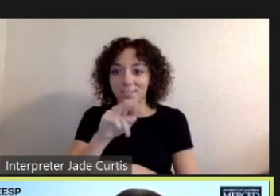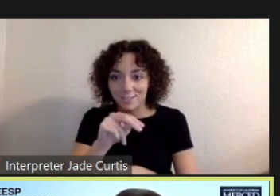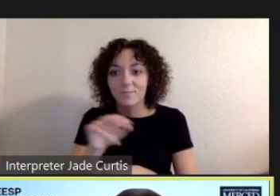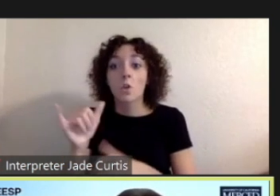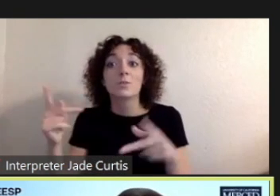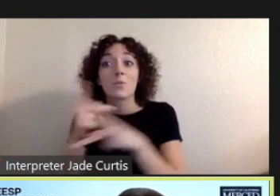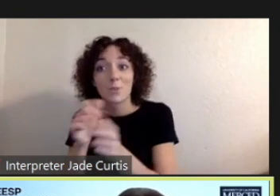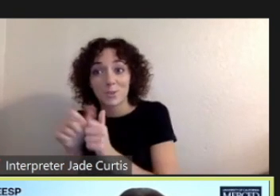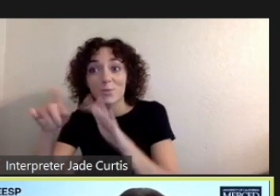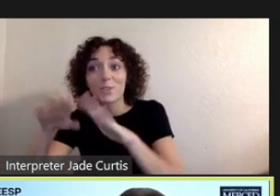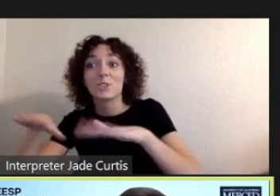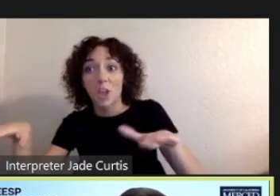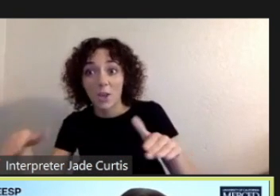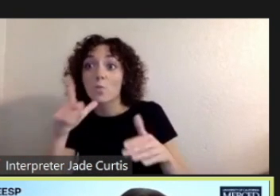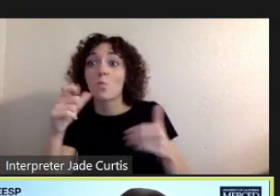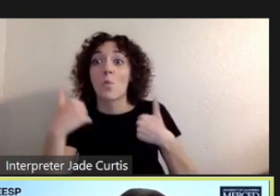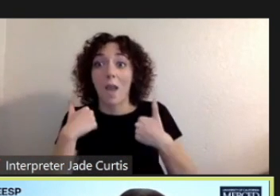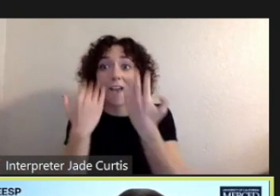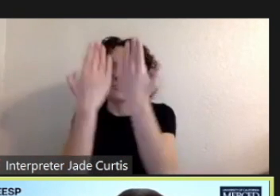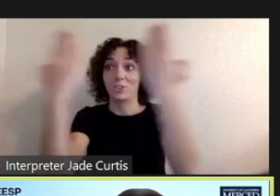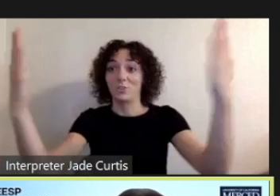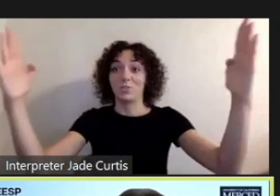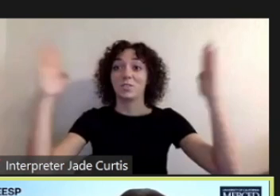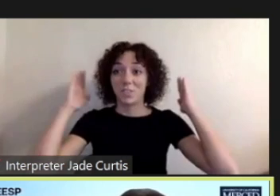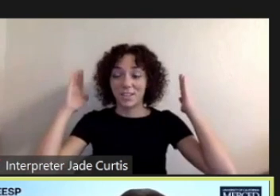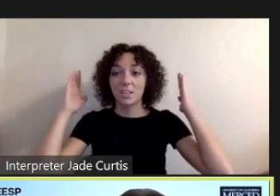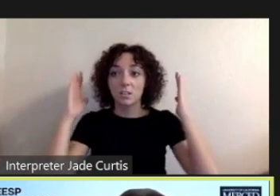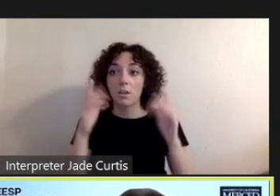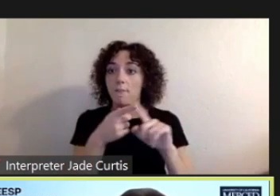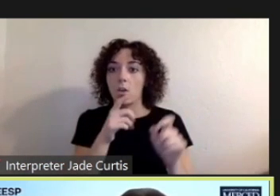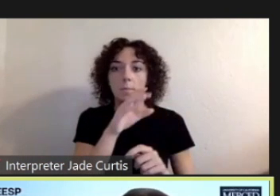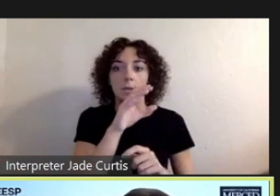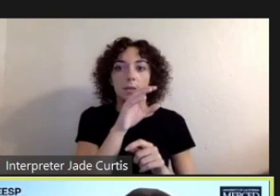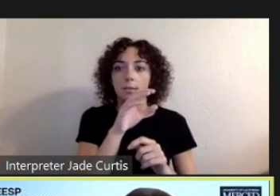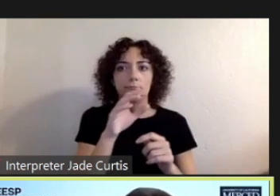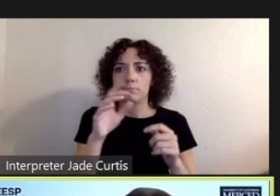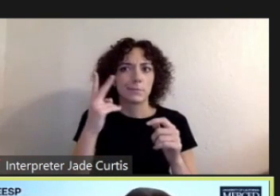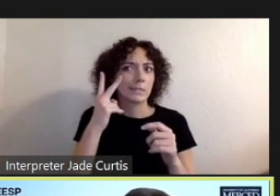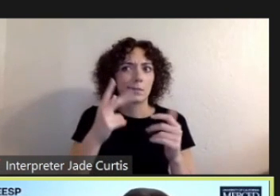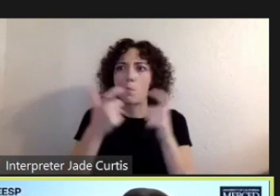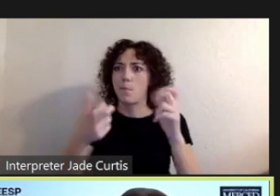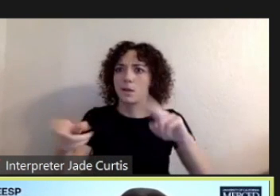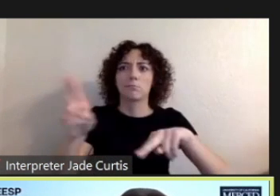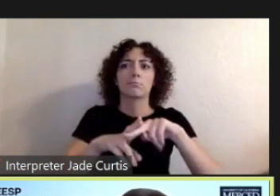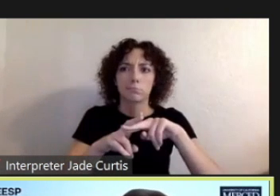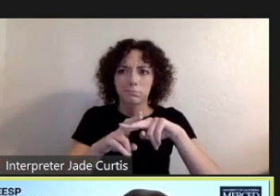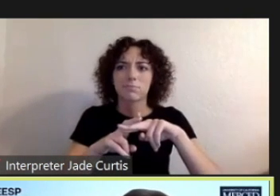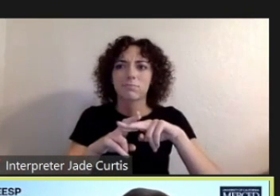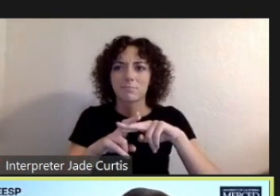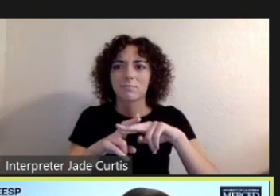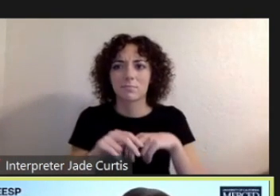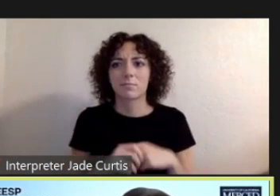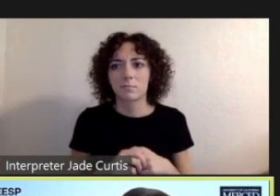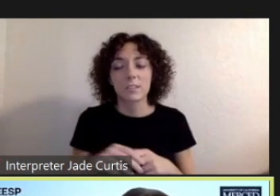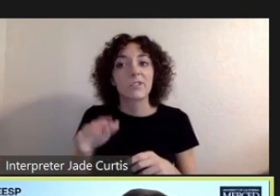who has the shield in front of him or her. So it goes from nearly 0.02% to around 4.3% remaining after around 15